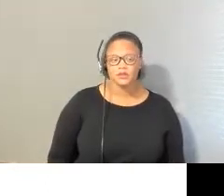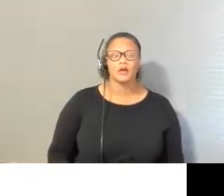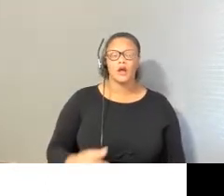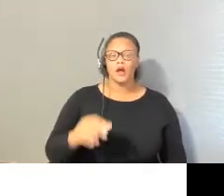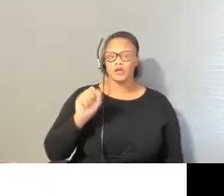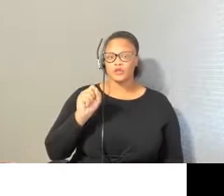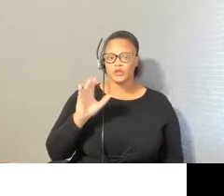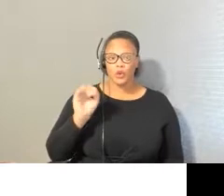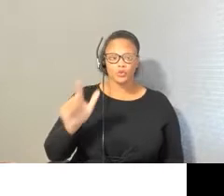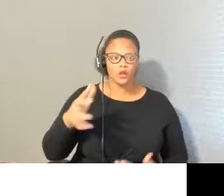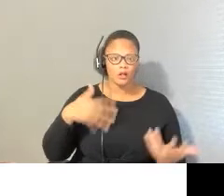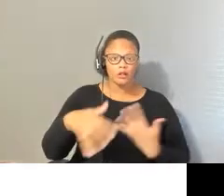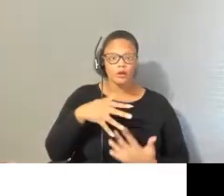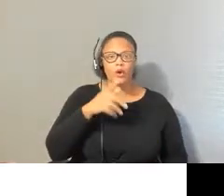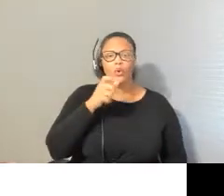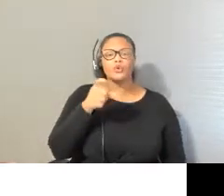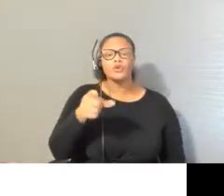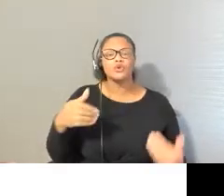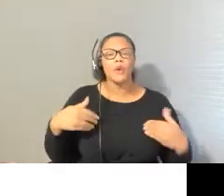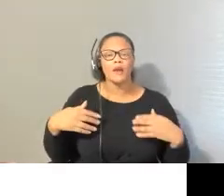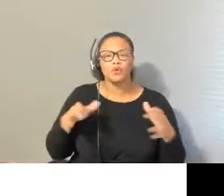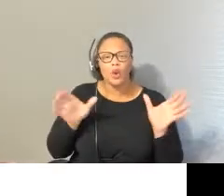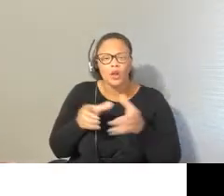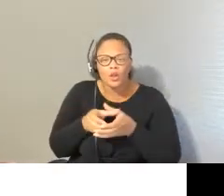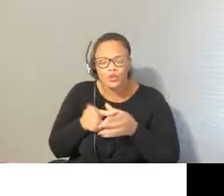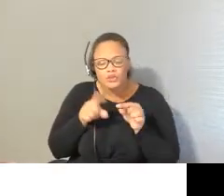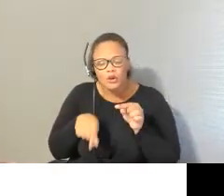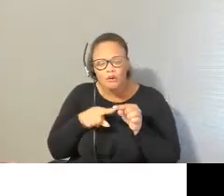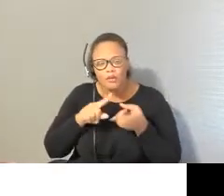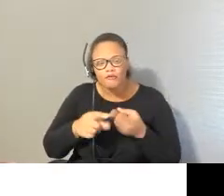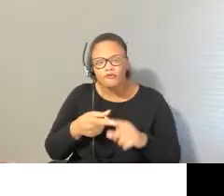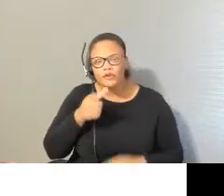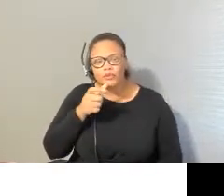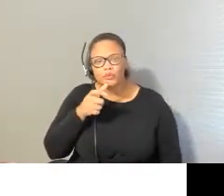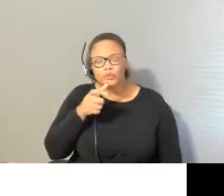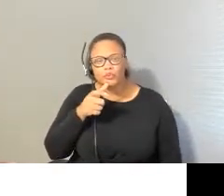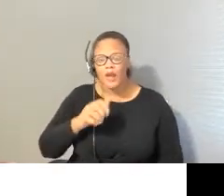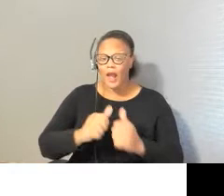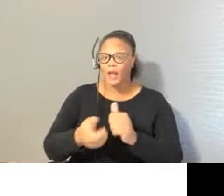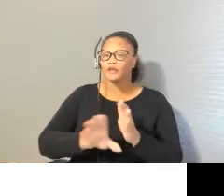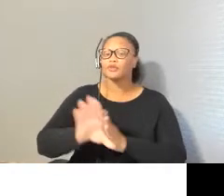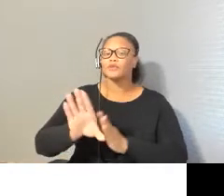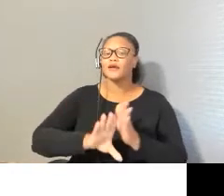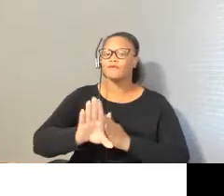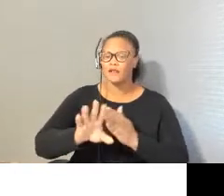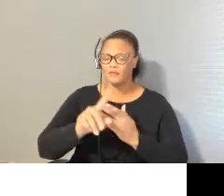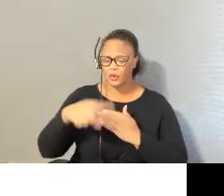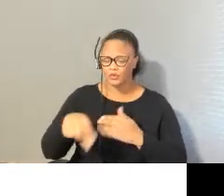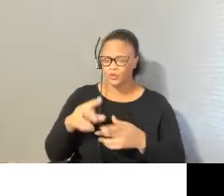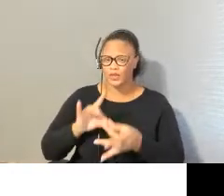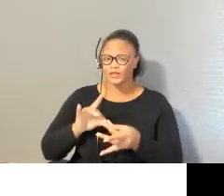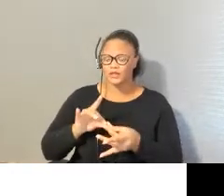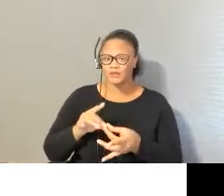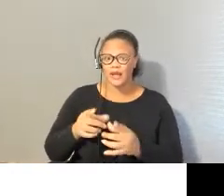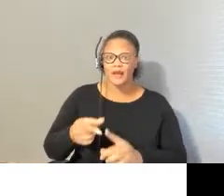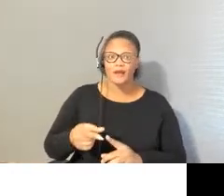you have as a close circle of friends? How did you develop and maintain those relationships, especially over these last